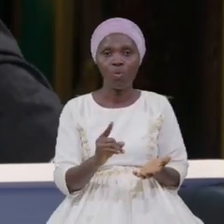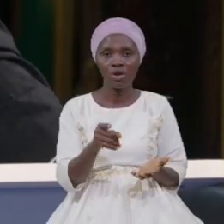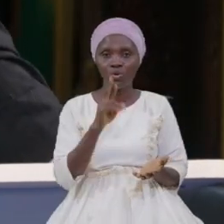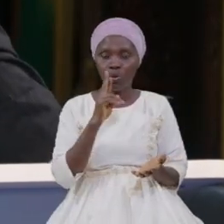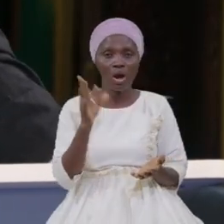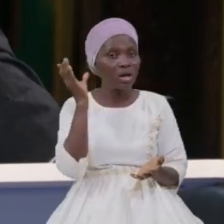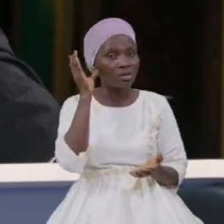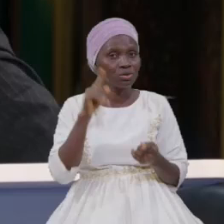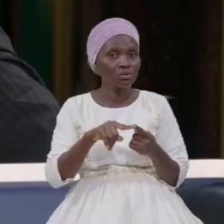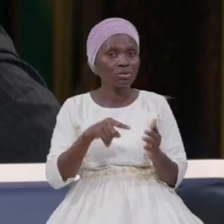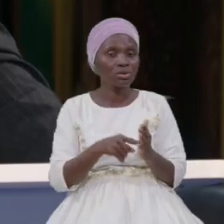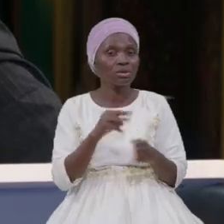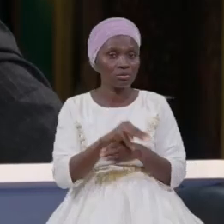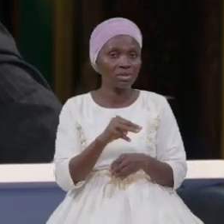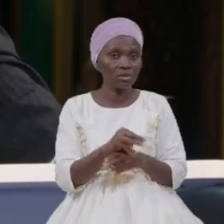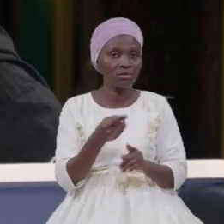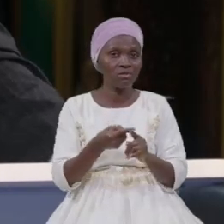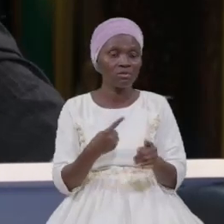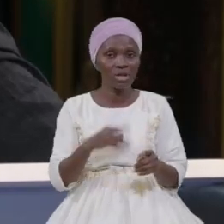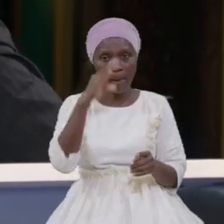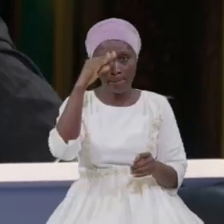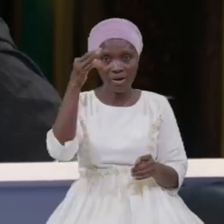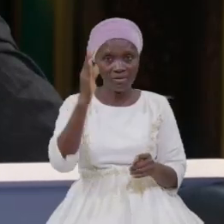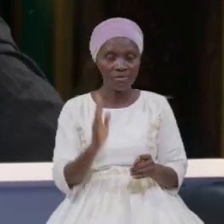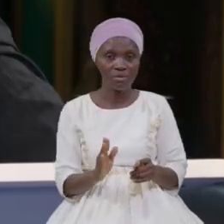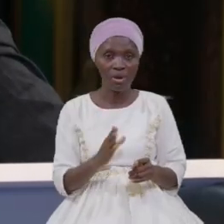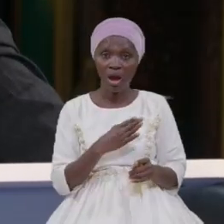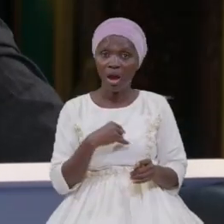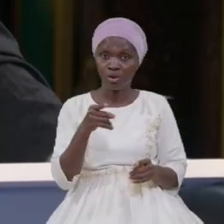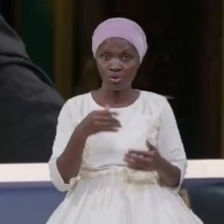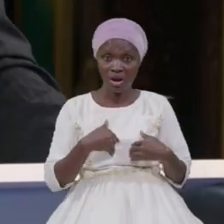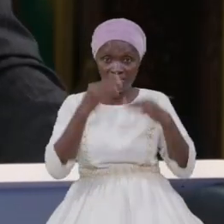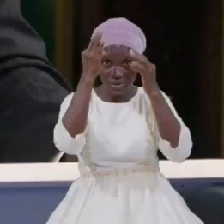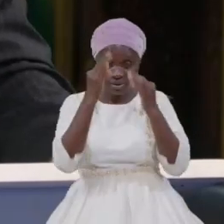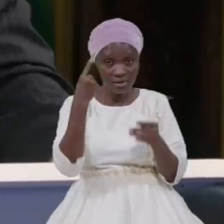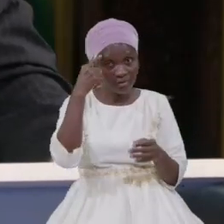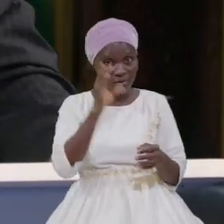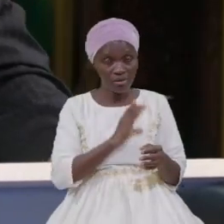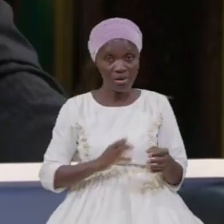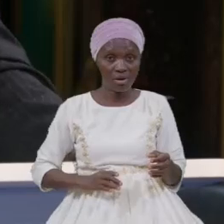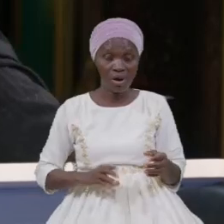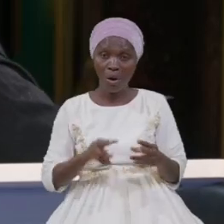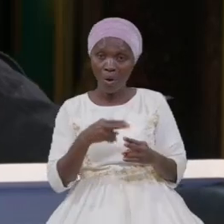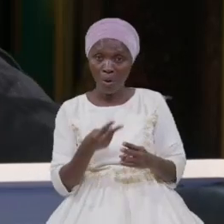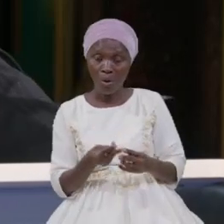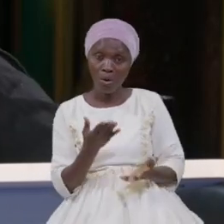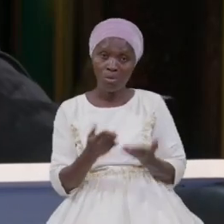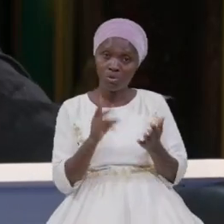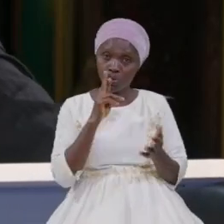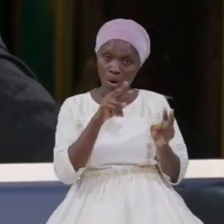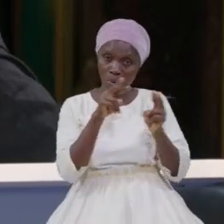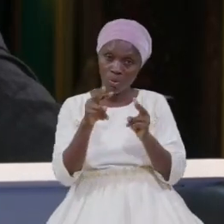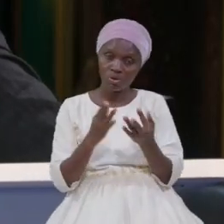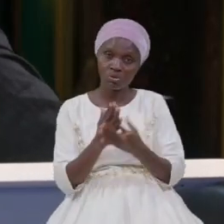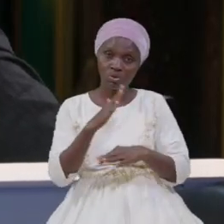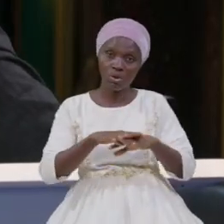tonight, and you have decided for Christ, or you are watching online,